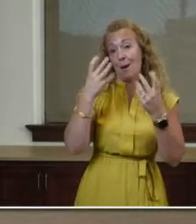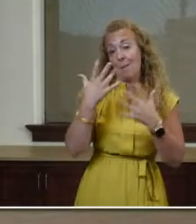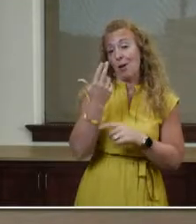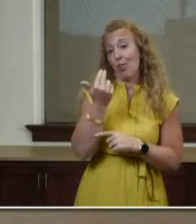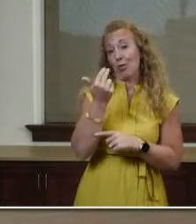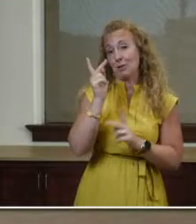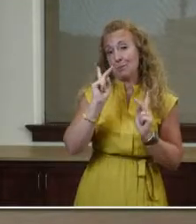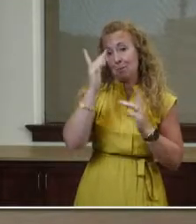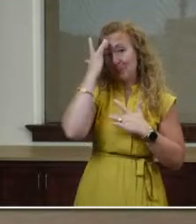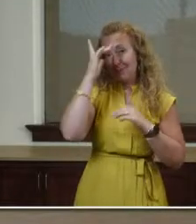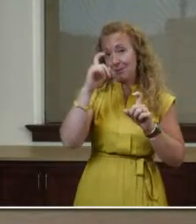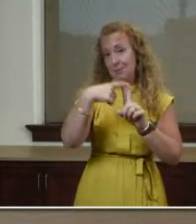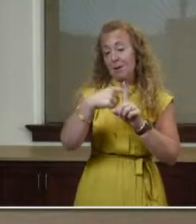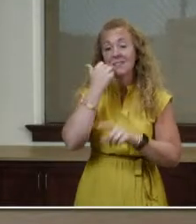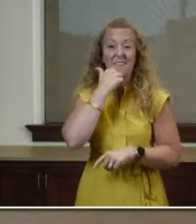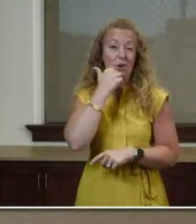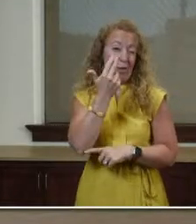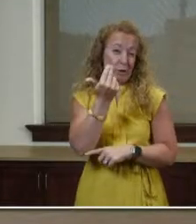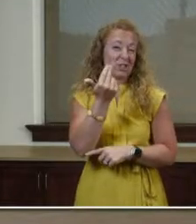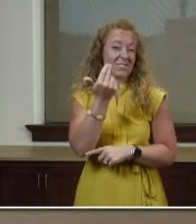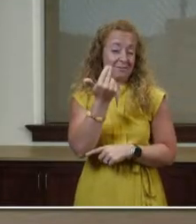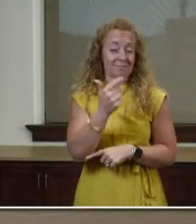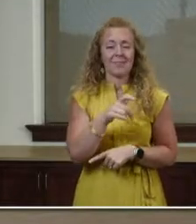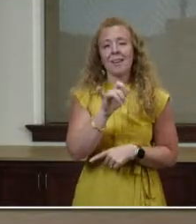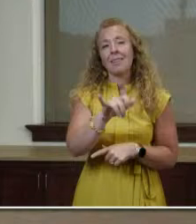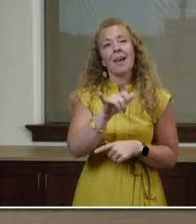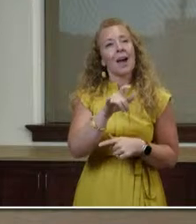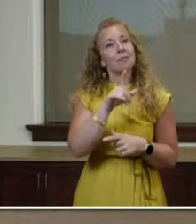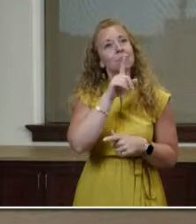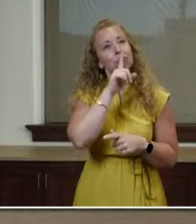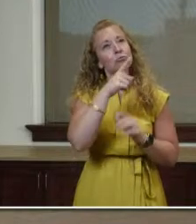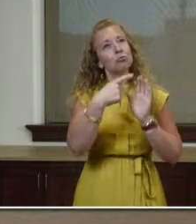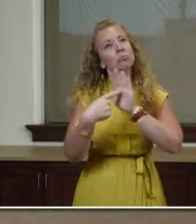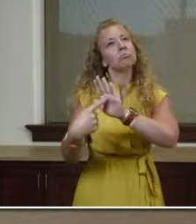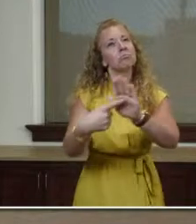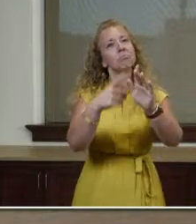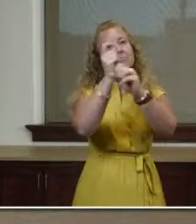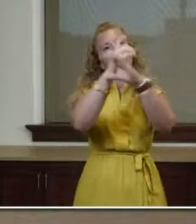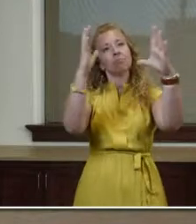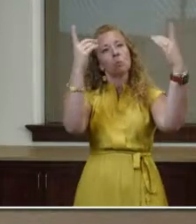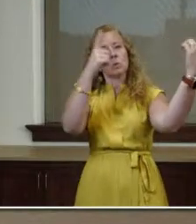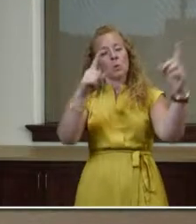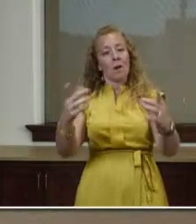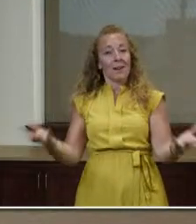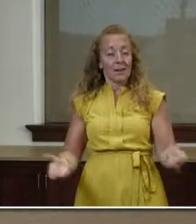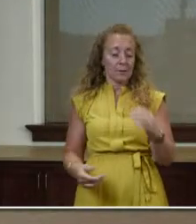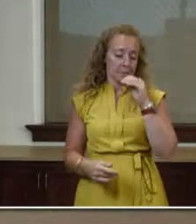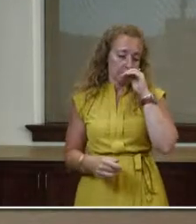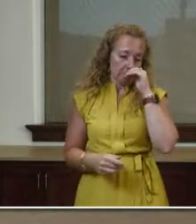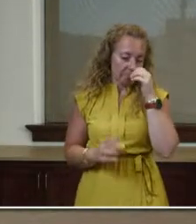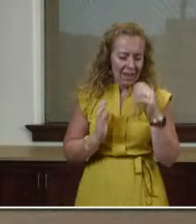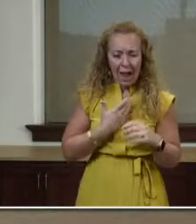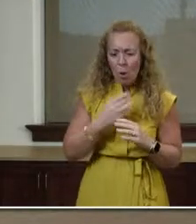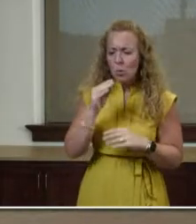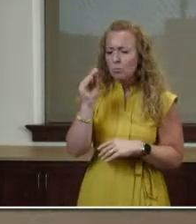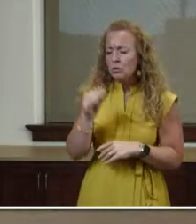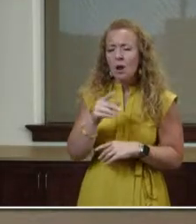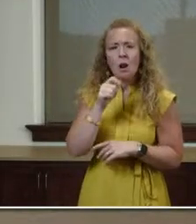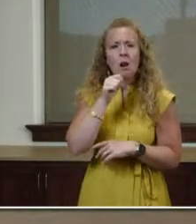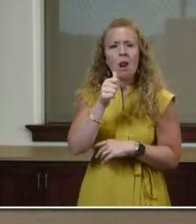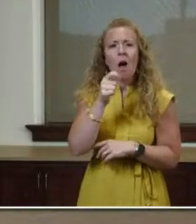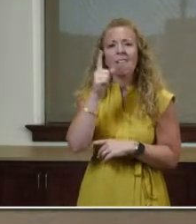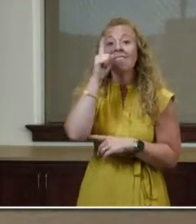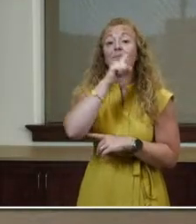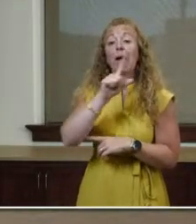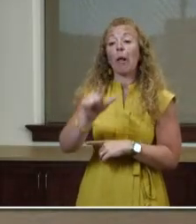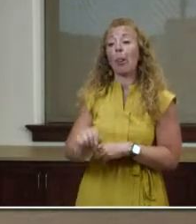day. And I'm confident that these numbers paint an accurate picture. We don't have artificially low rates as a result of fewer people